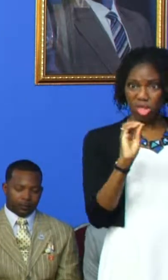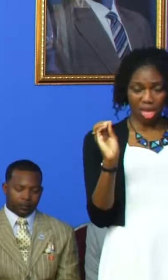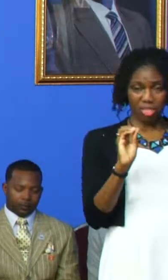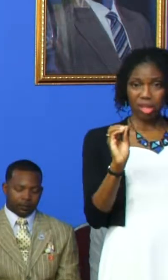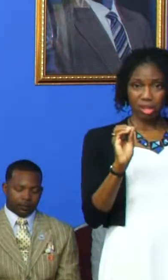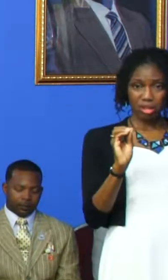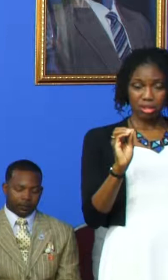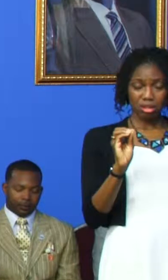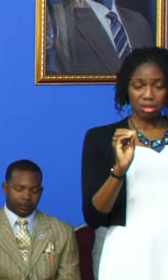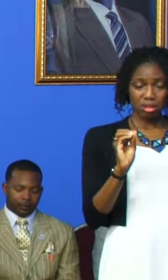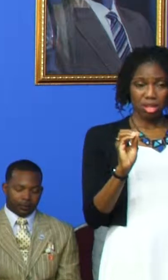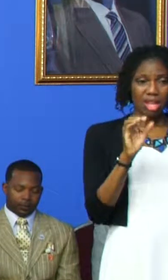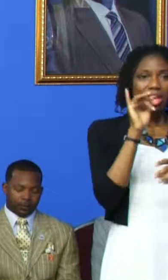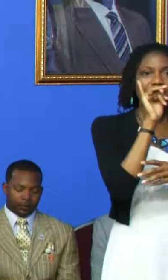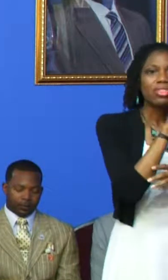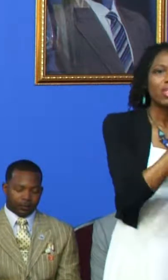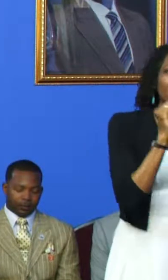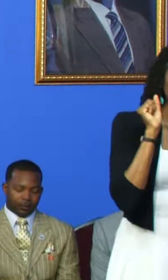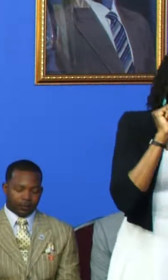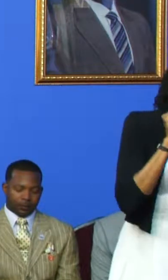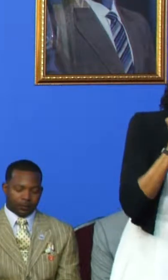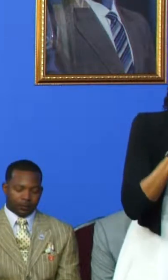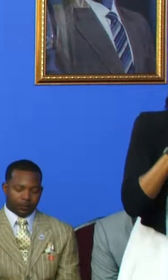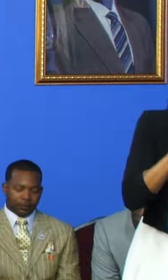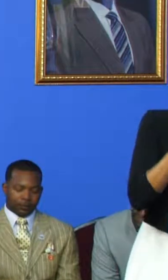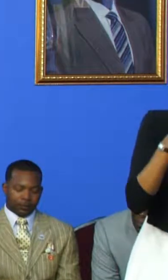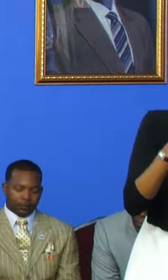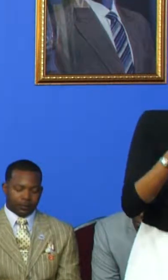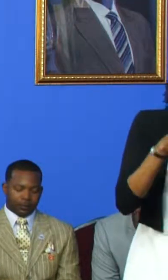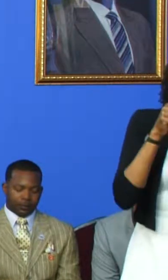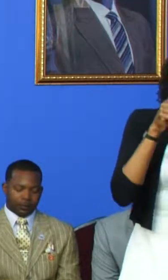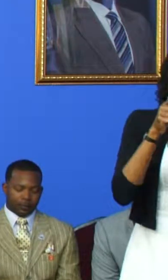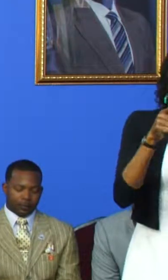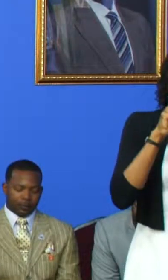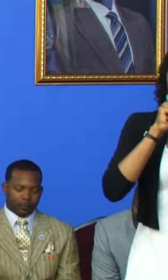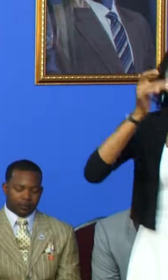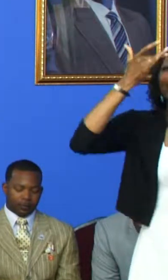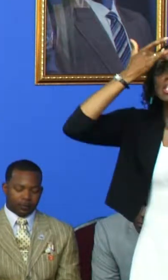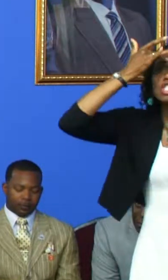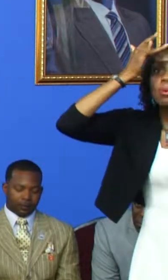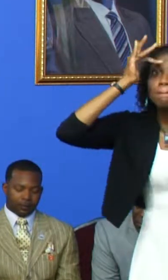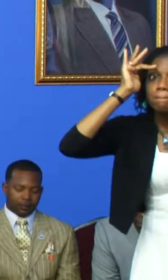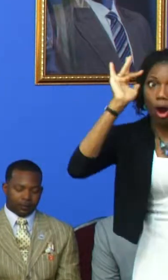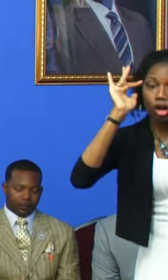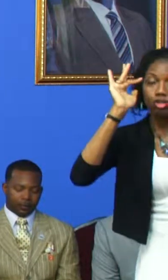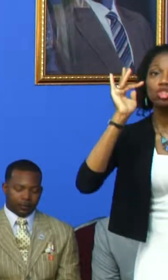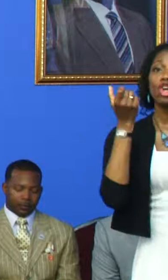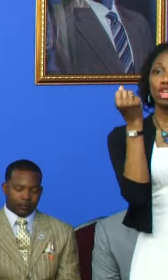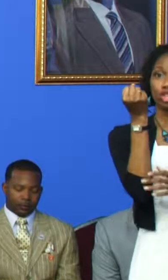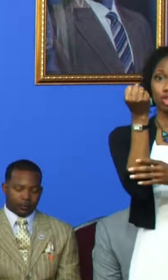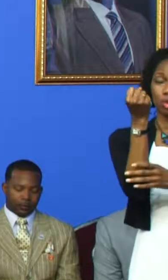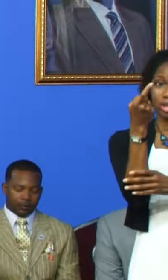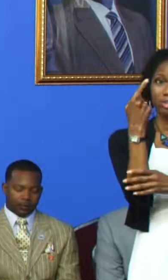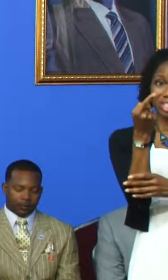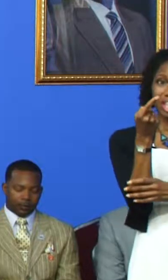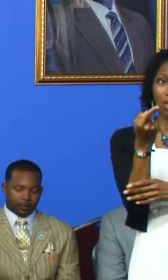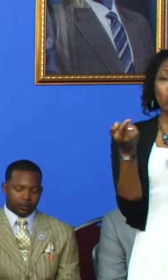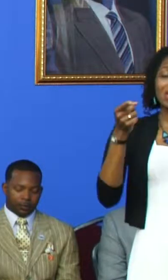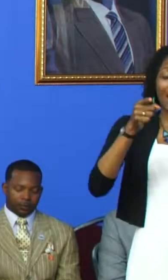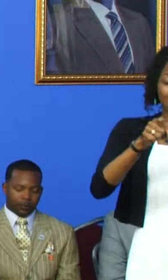That noise outside is you do not have the aptitude to understand what's going